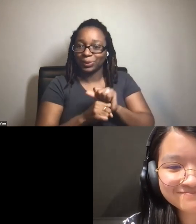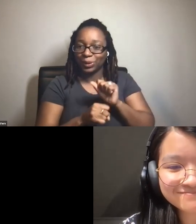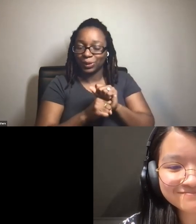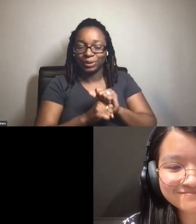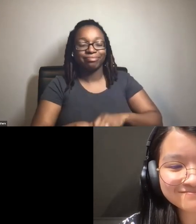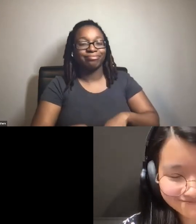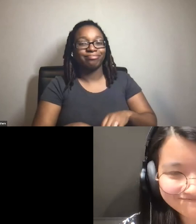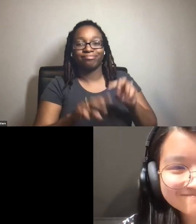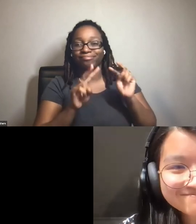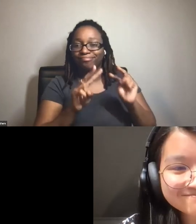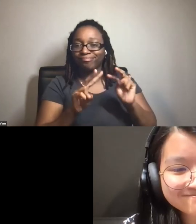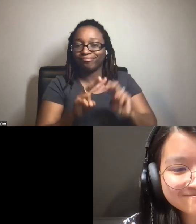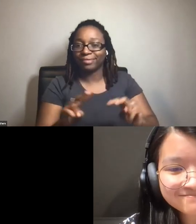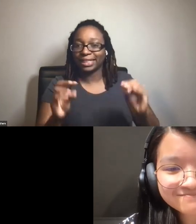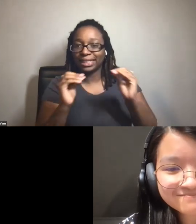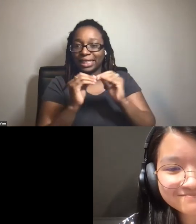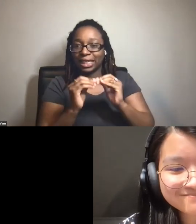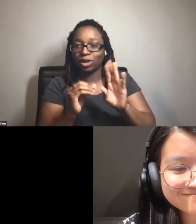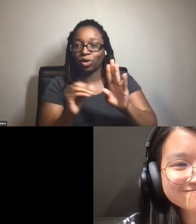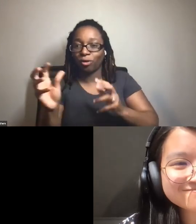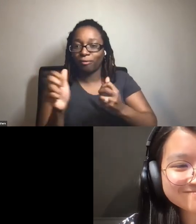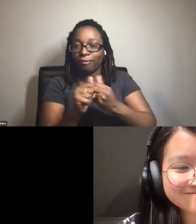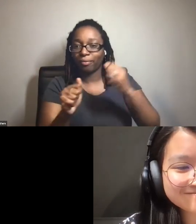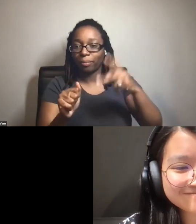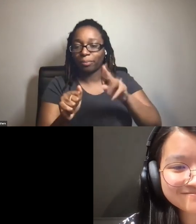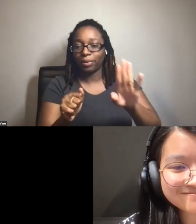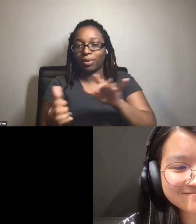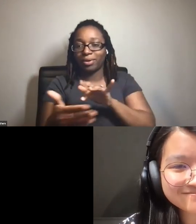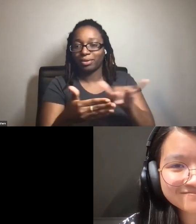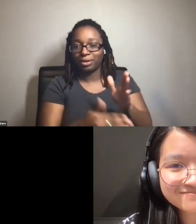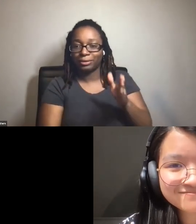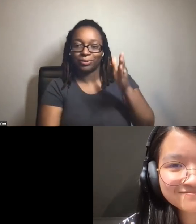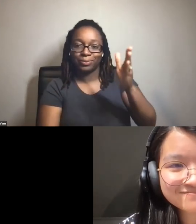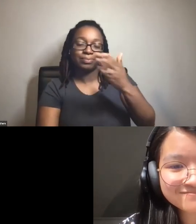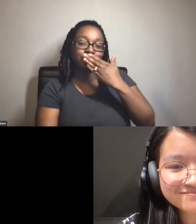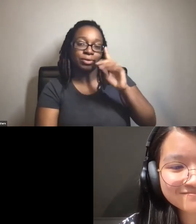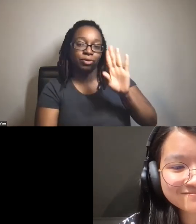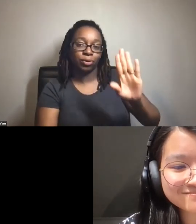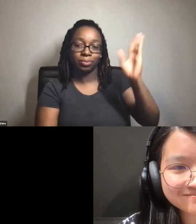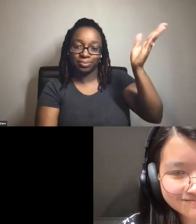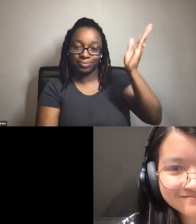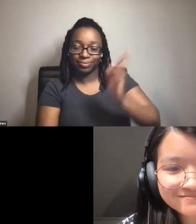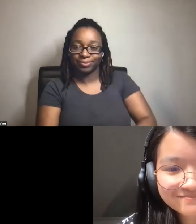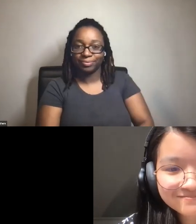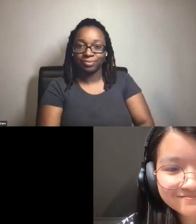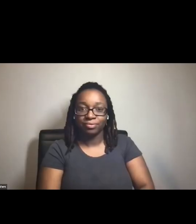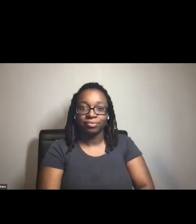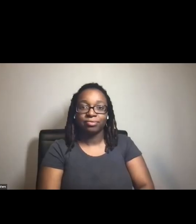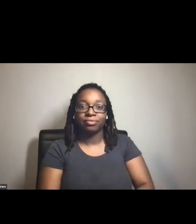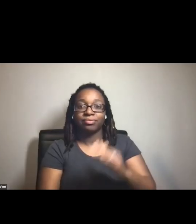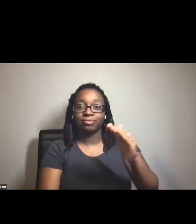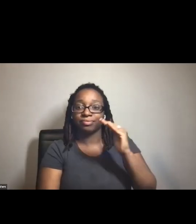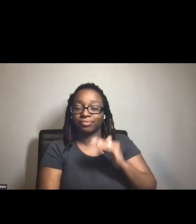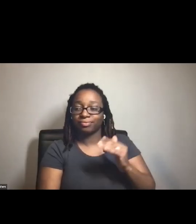to see the follow-up of your study in the future. Thanks for your presentation. We can move to the